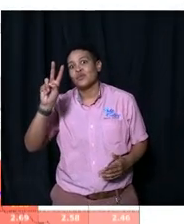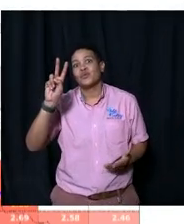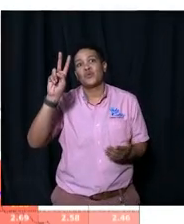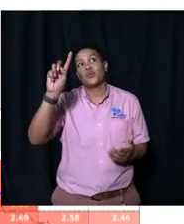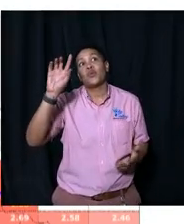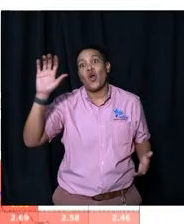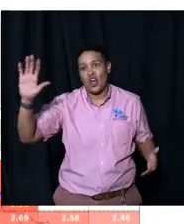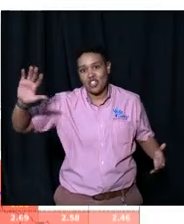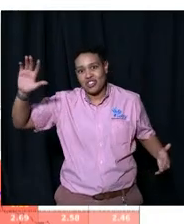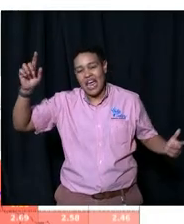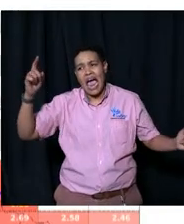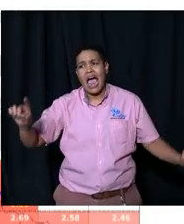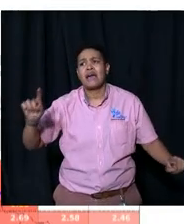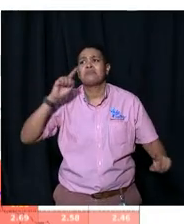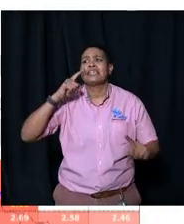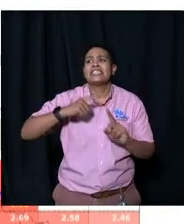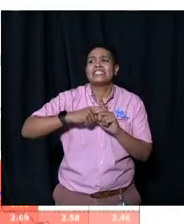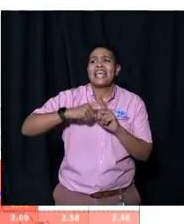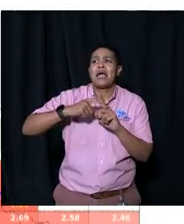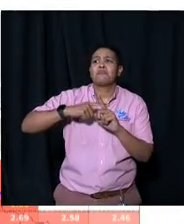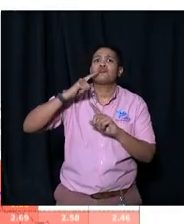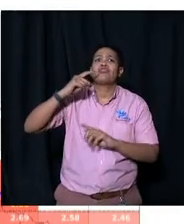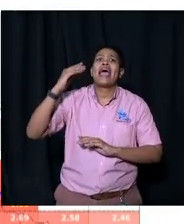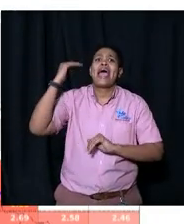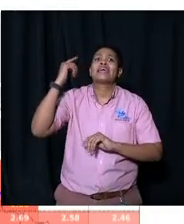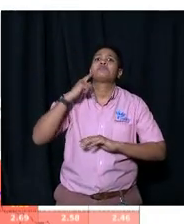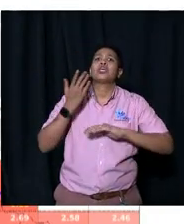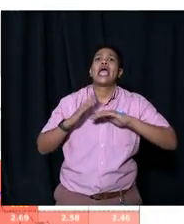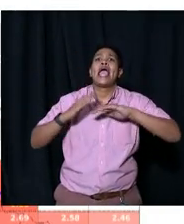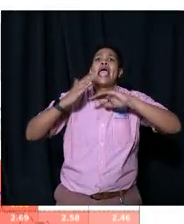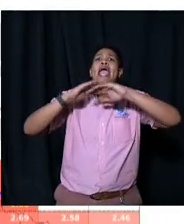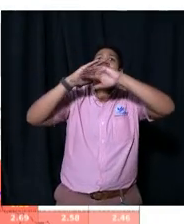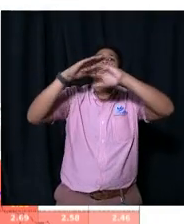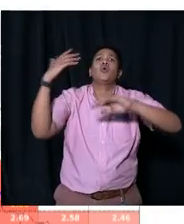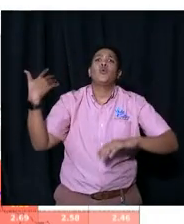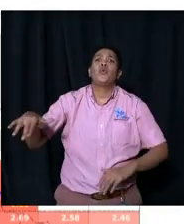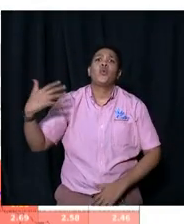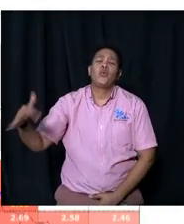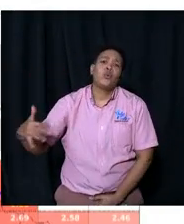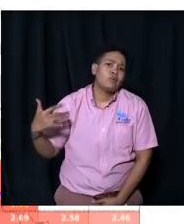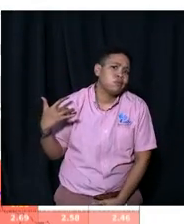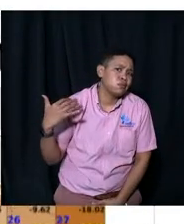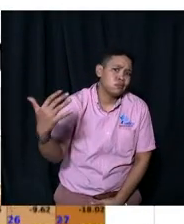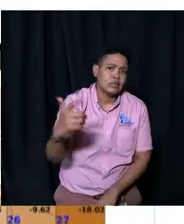see, temperatures are expected to increase drastically over time.